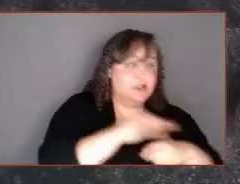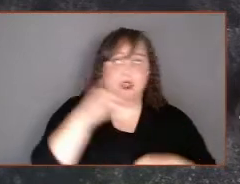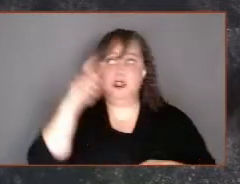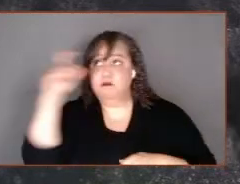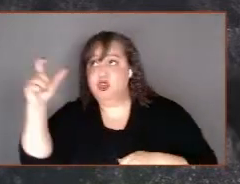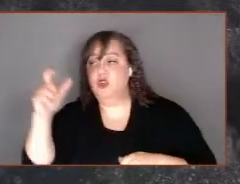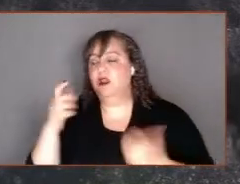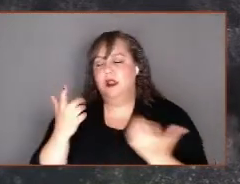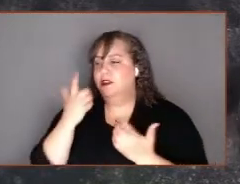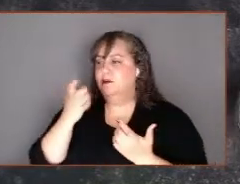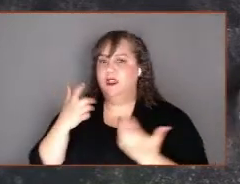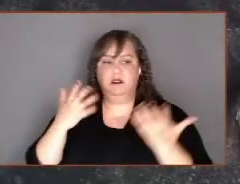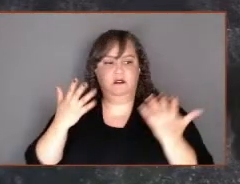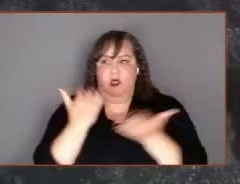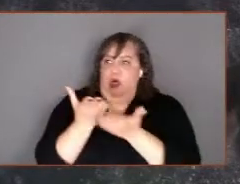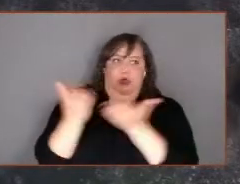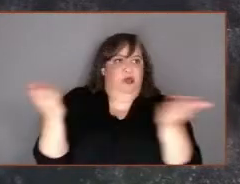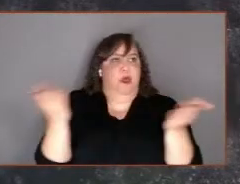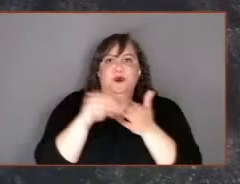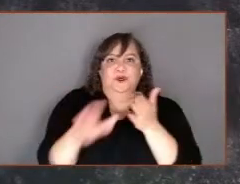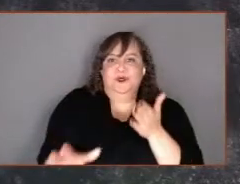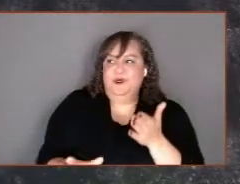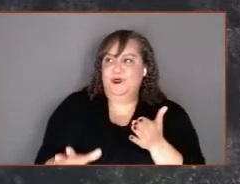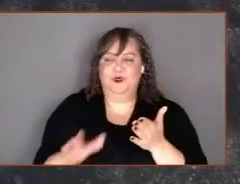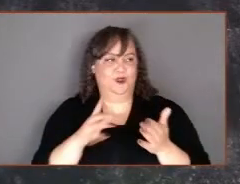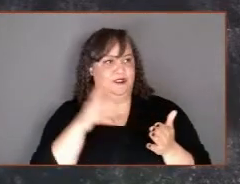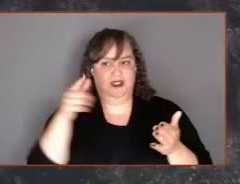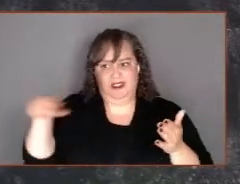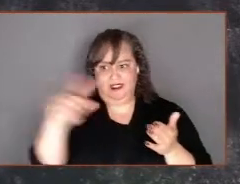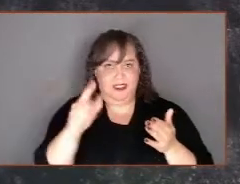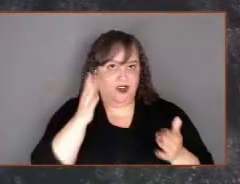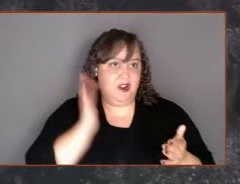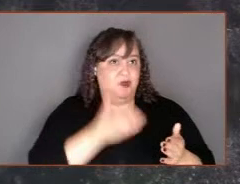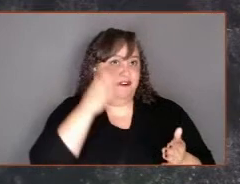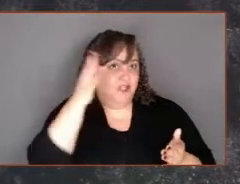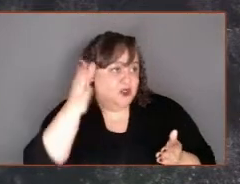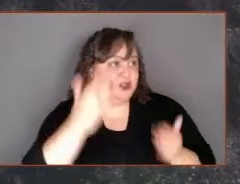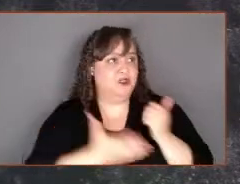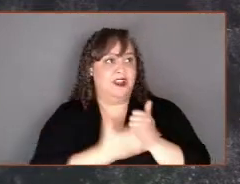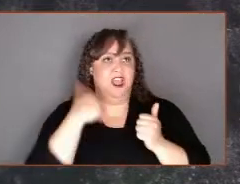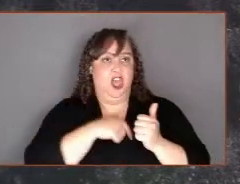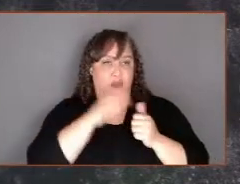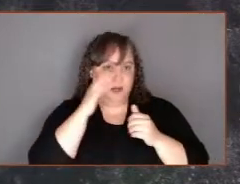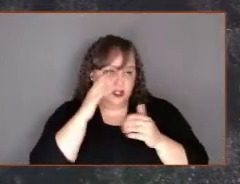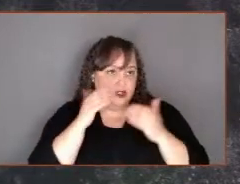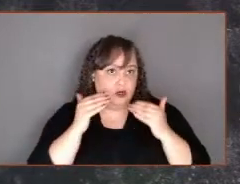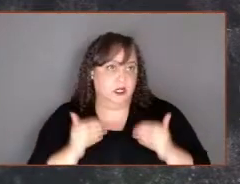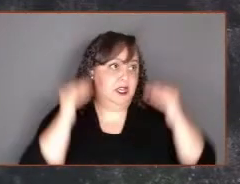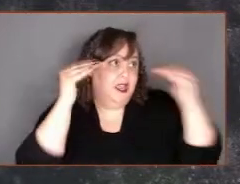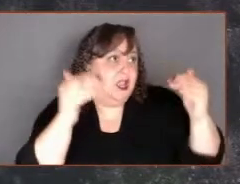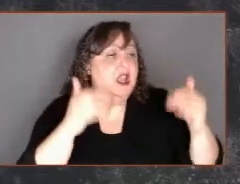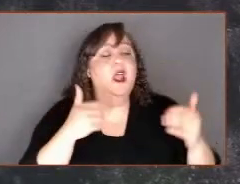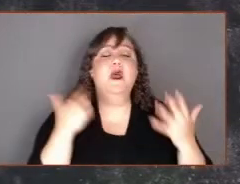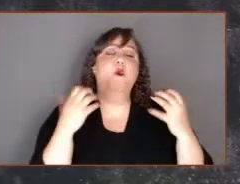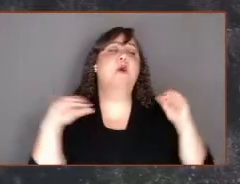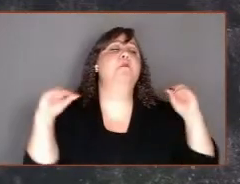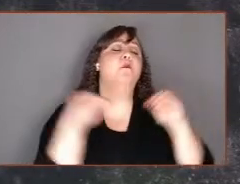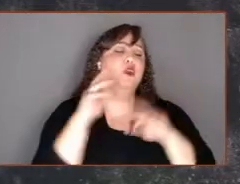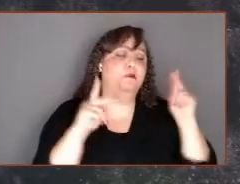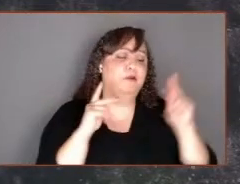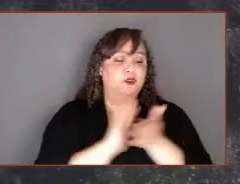future that are going to help us take that next giant leap. And I'm very excited. Me too. And I want more people to get involved, and I think people are wondering how they can do